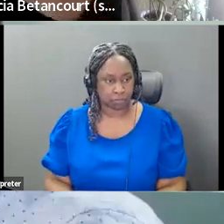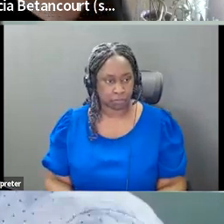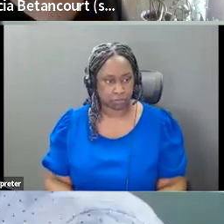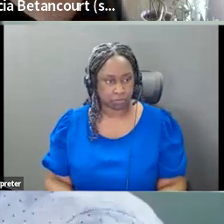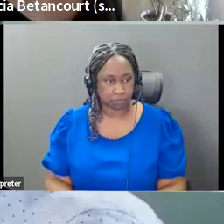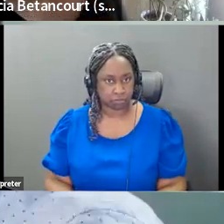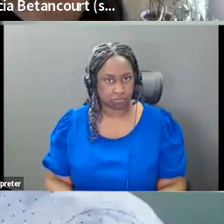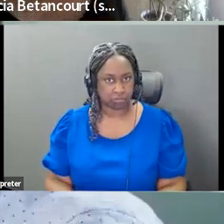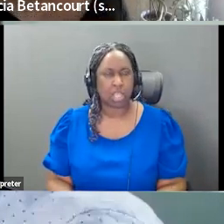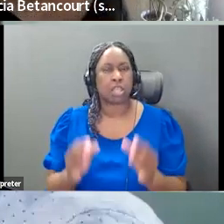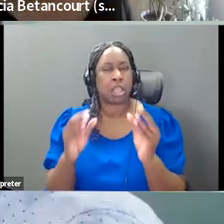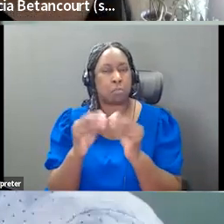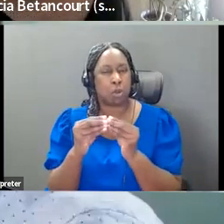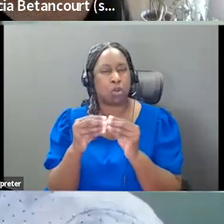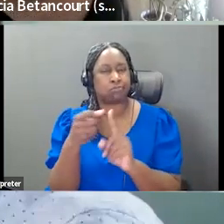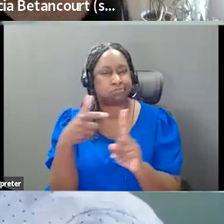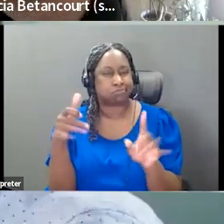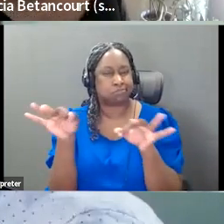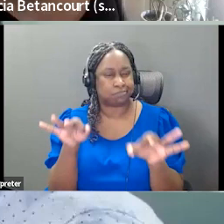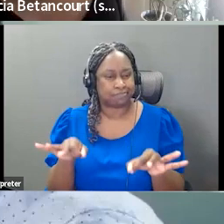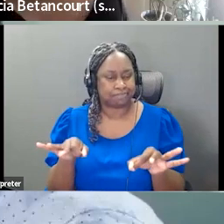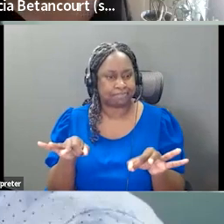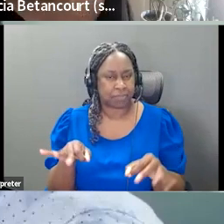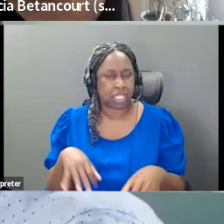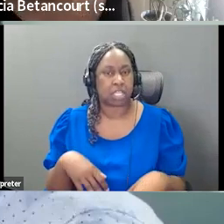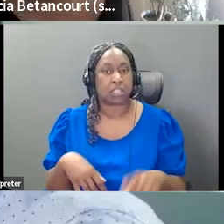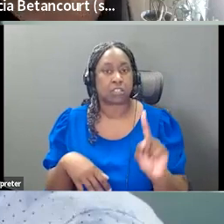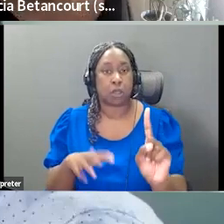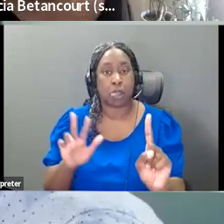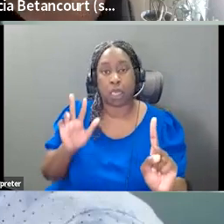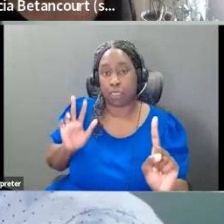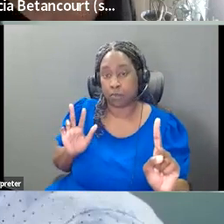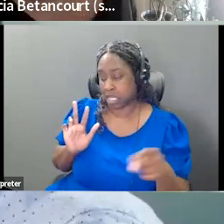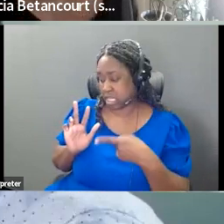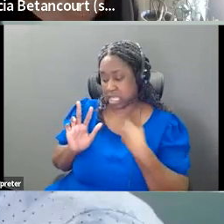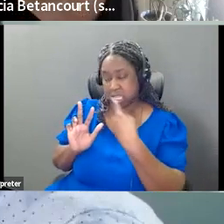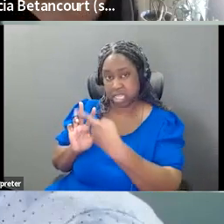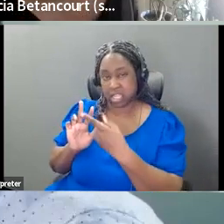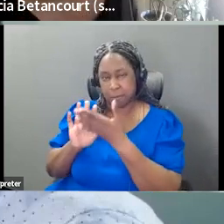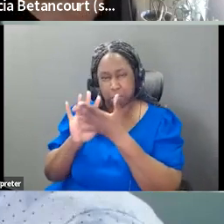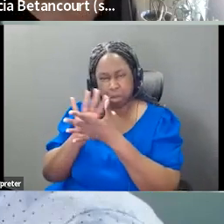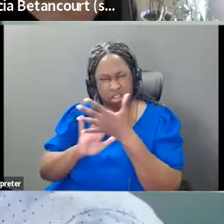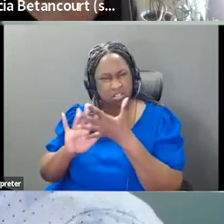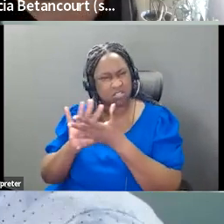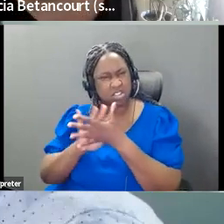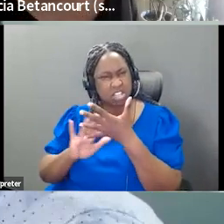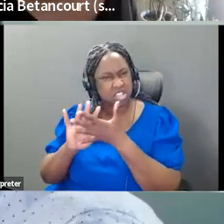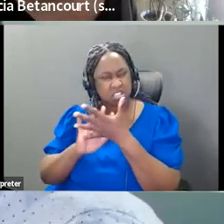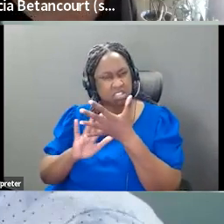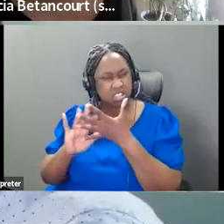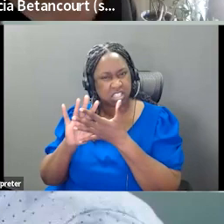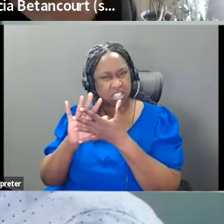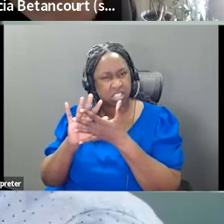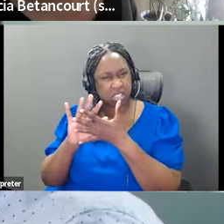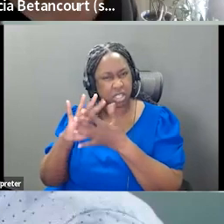Breaking it down even further, there are 3 people in the background. They are blurry, they're not in focus. They're smaller,